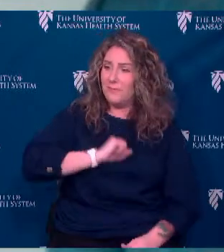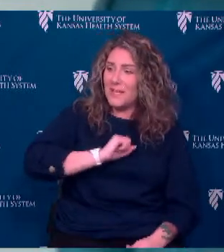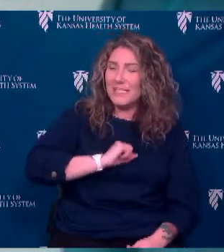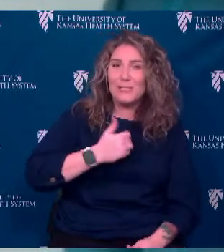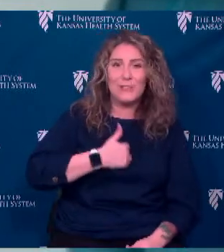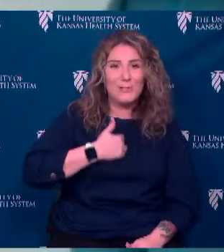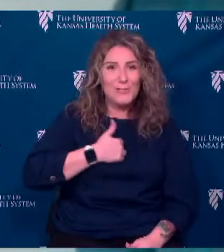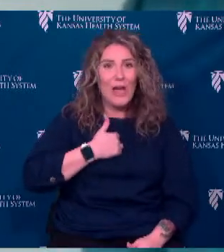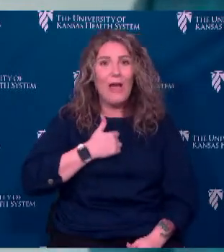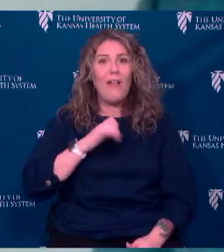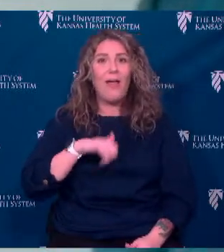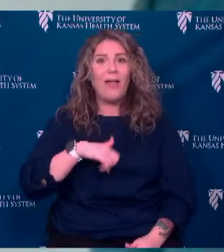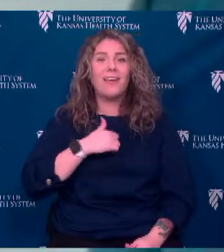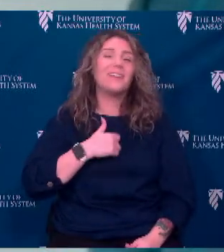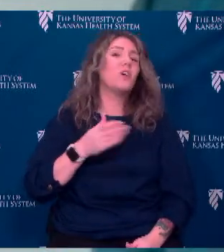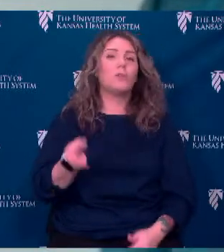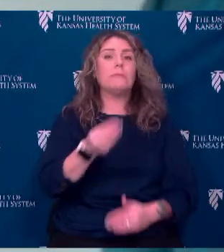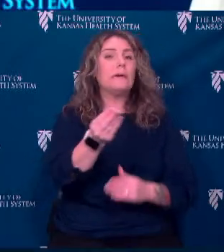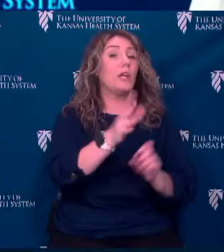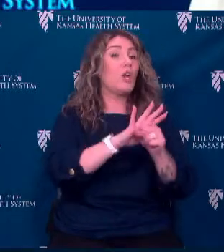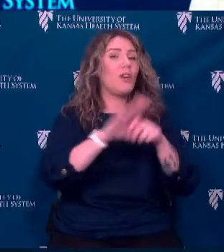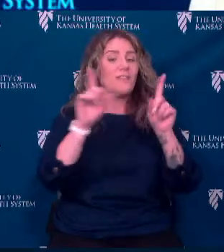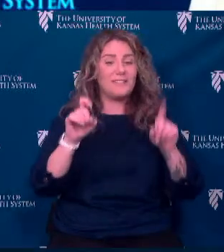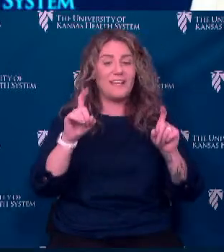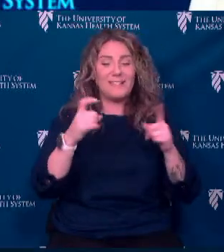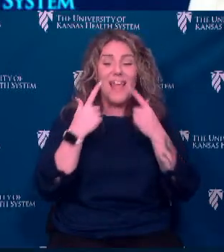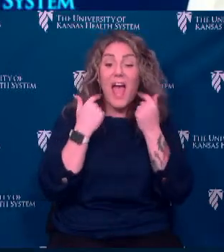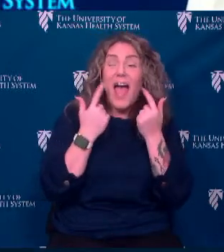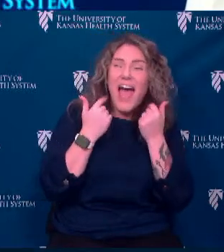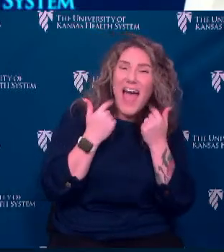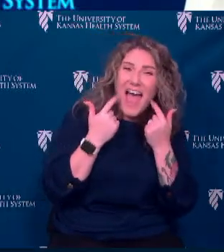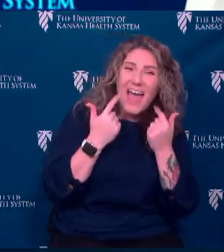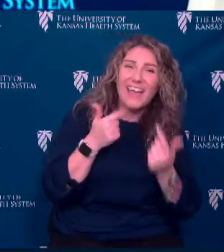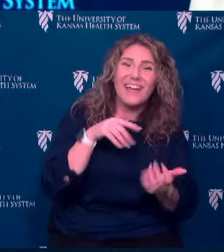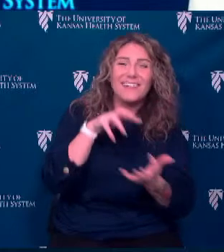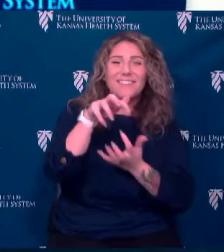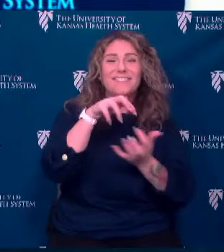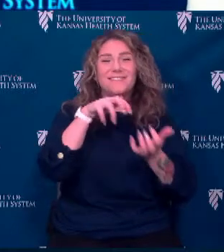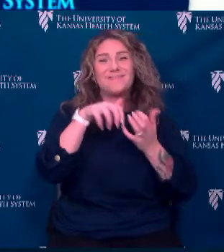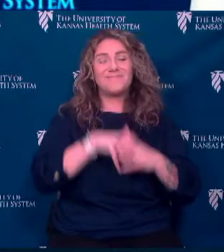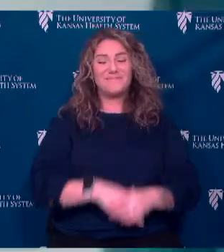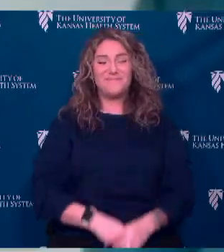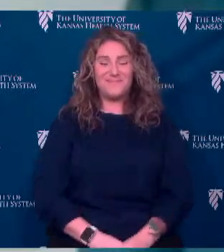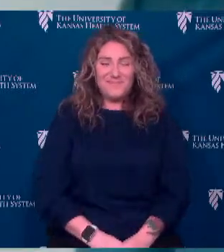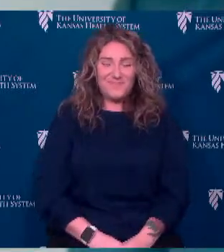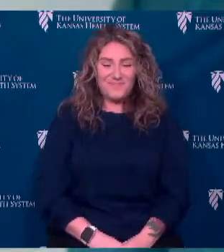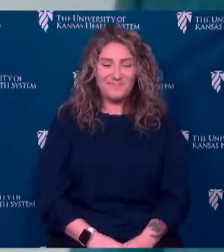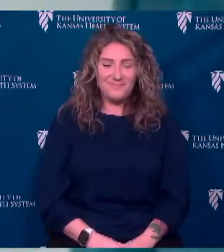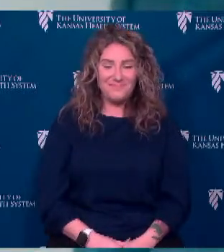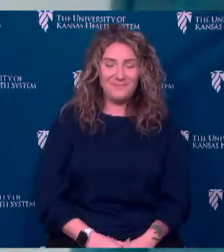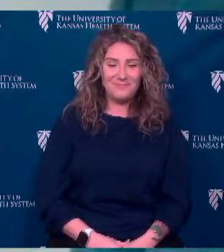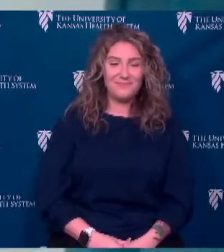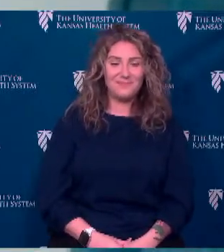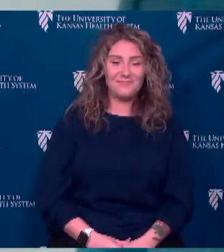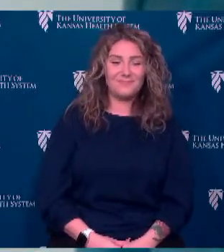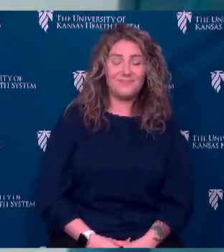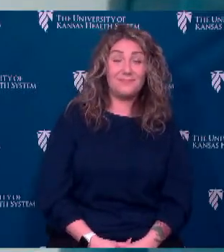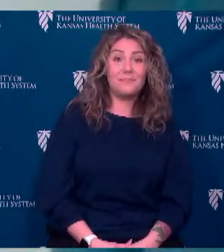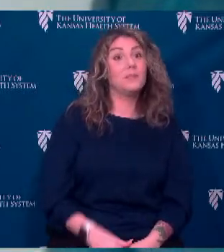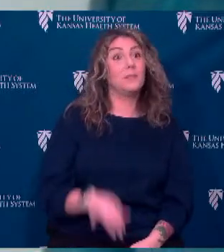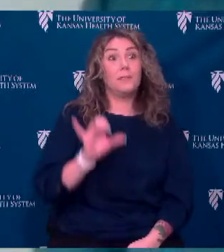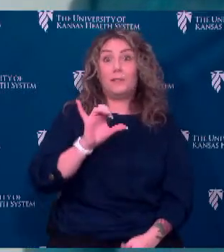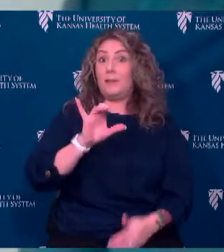throat. We'll get you a COVID test. I know. That's what I'm going